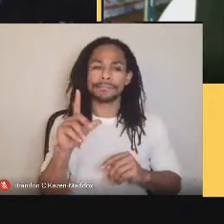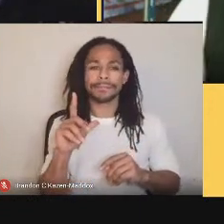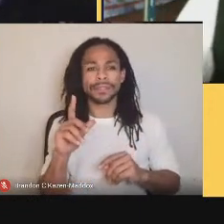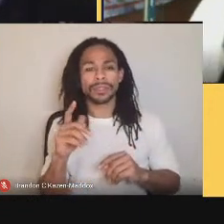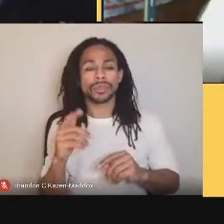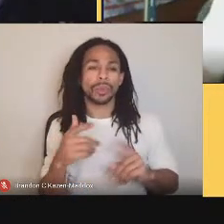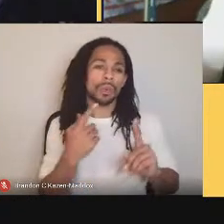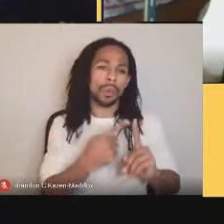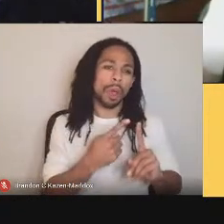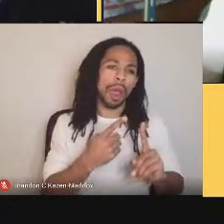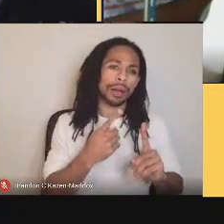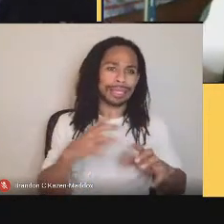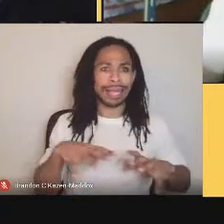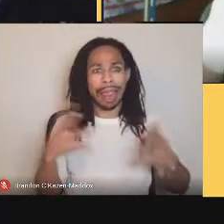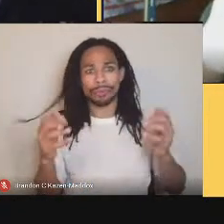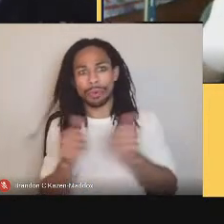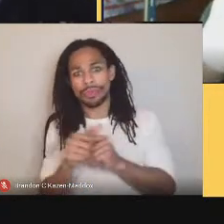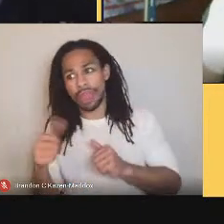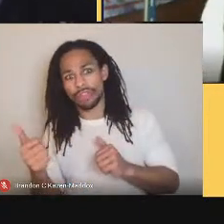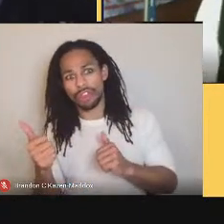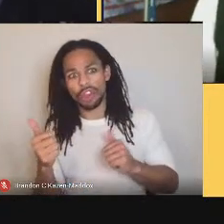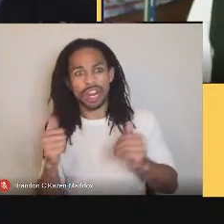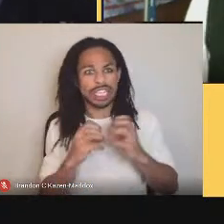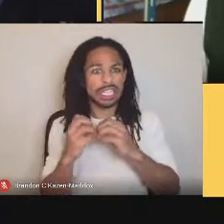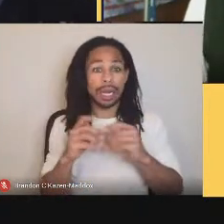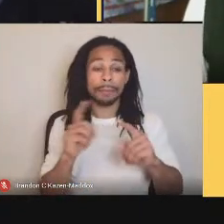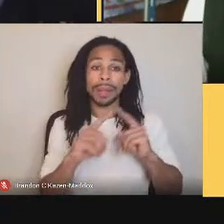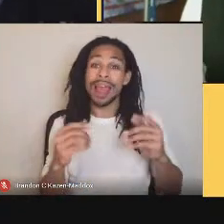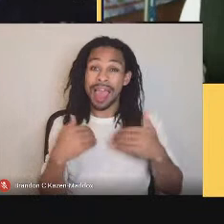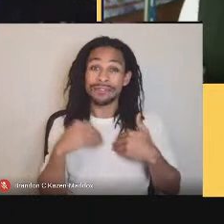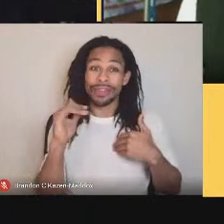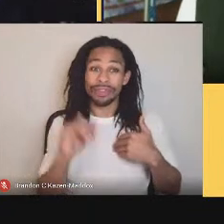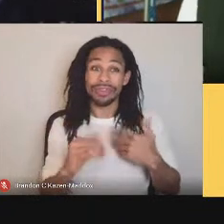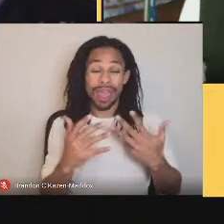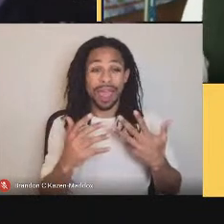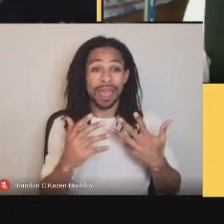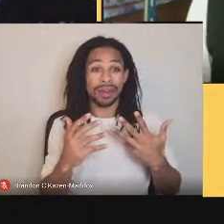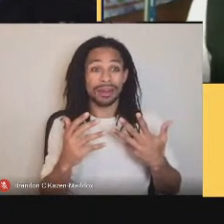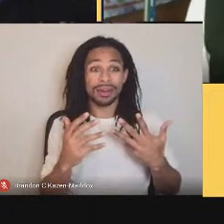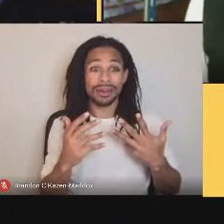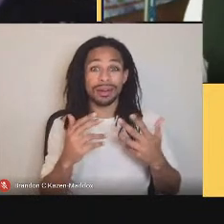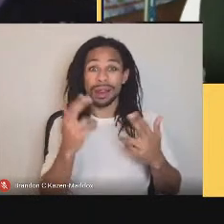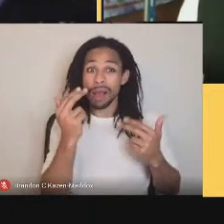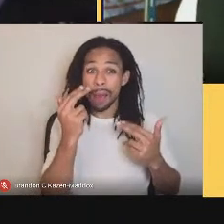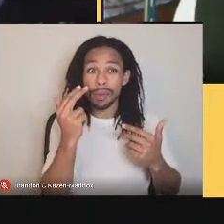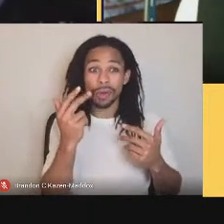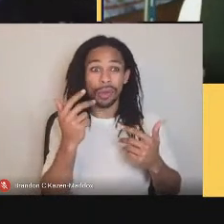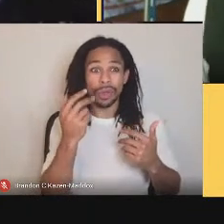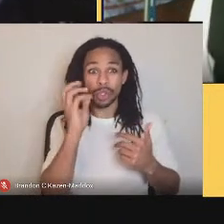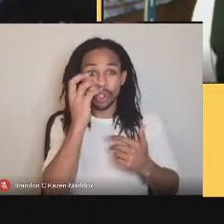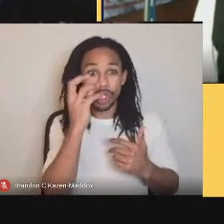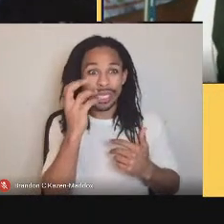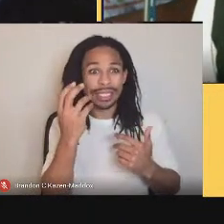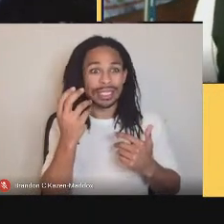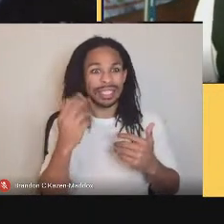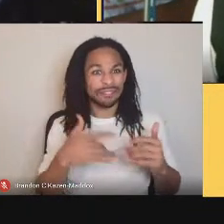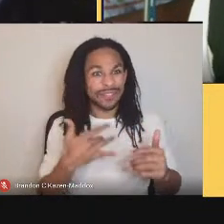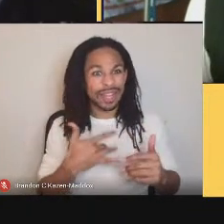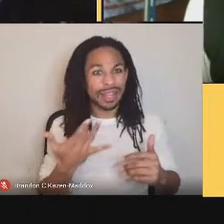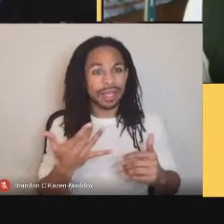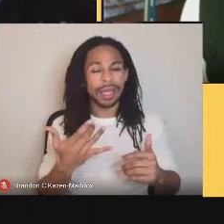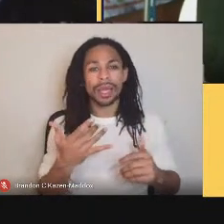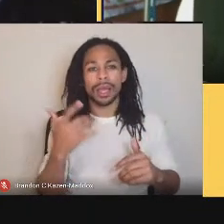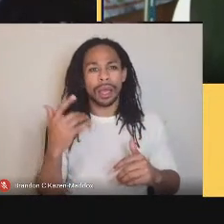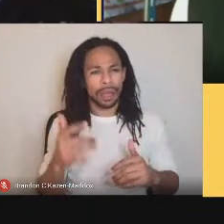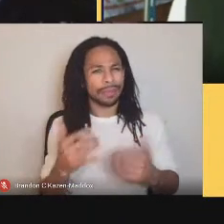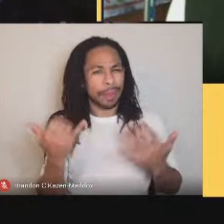angry at Lali. But having this jester, you know, comical kind of like circusy feeling that just is playing into